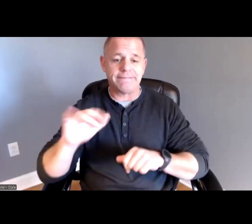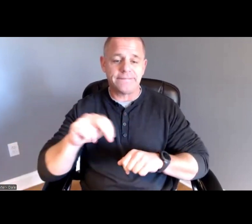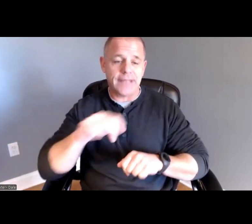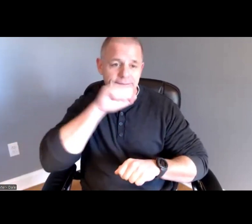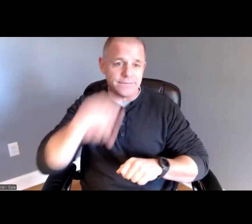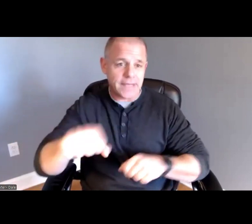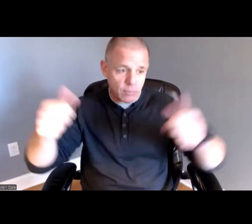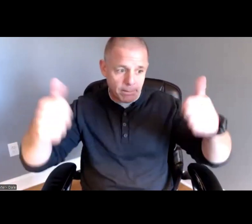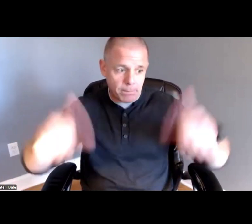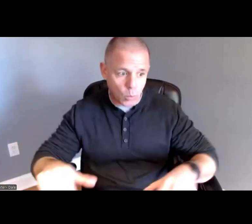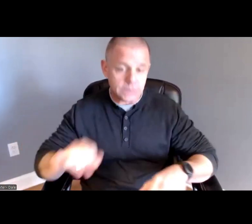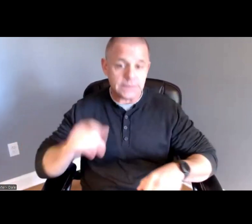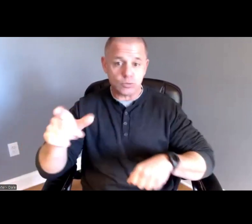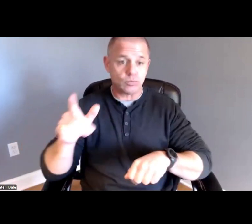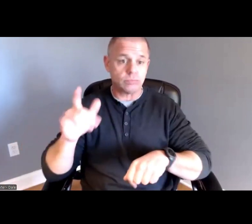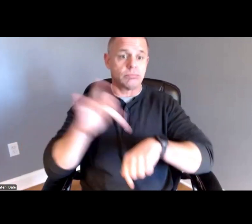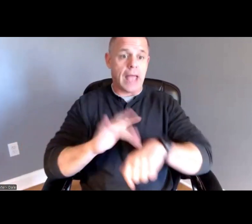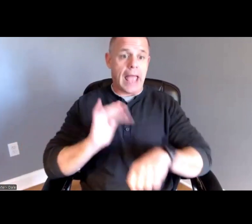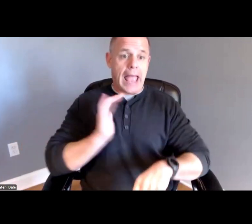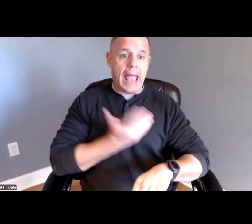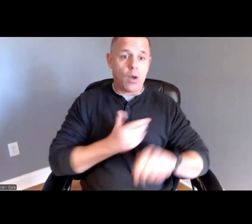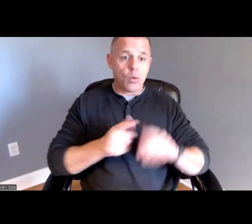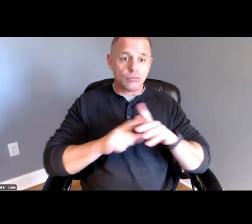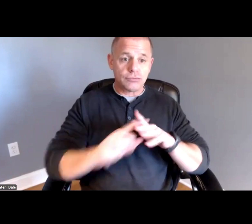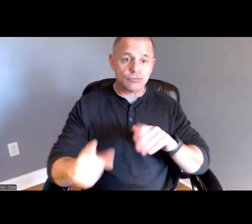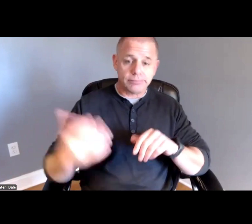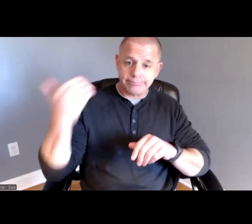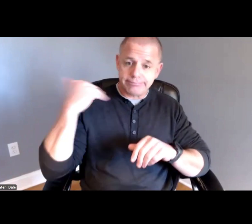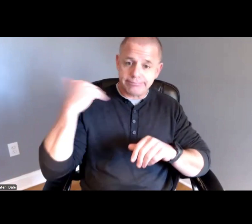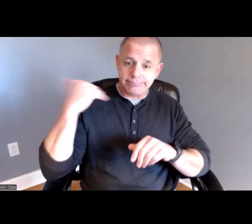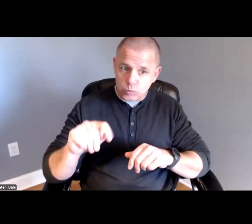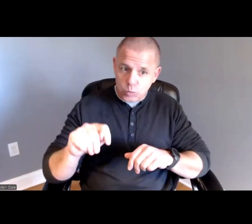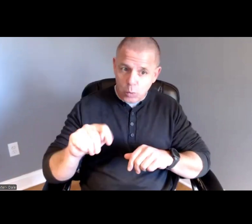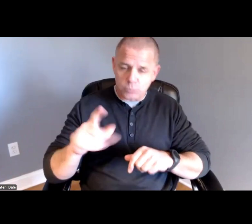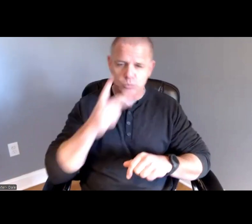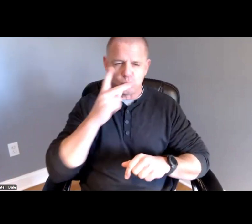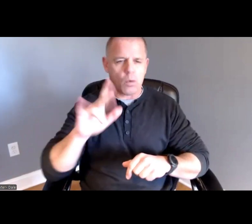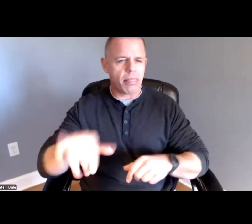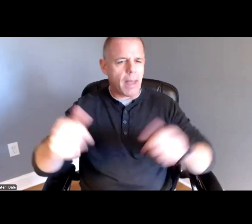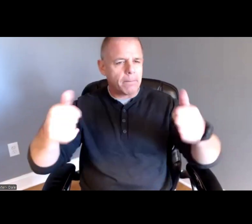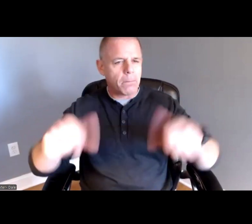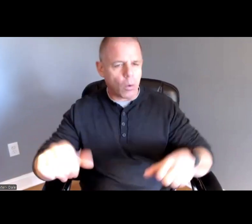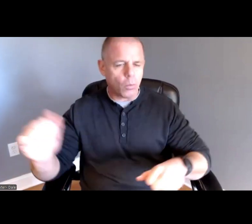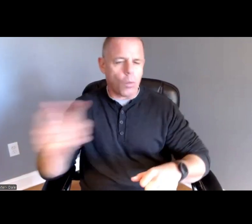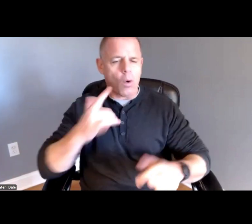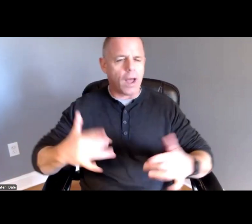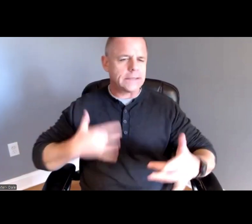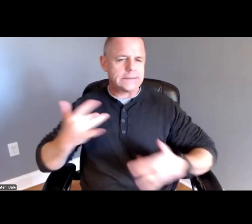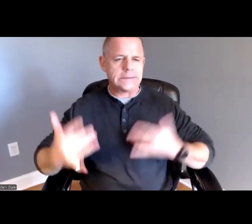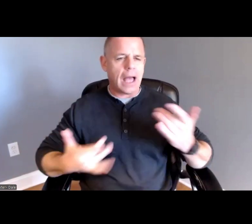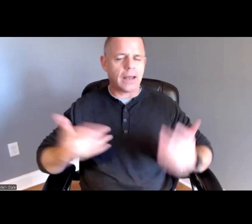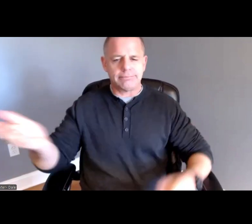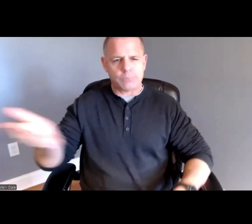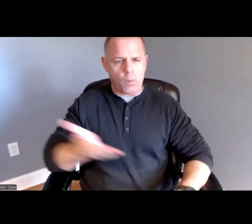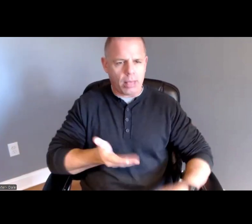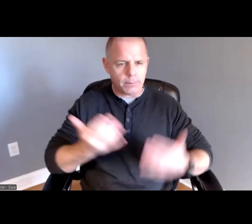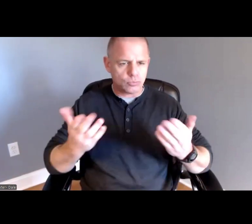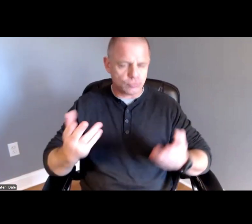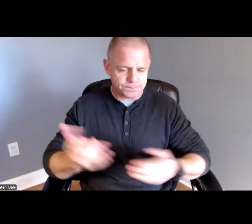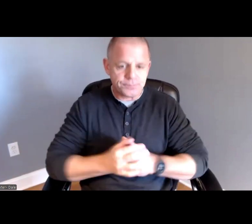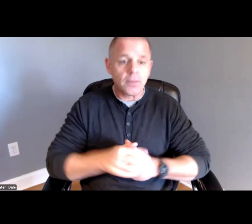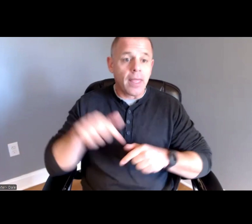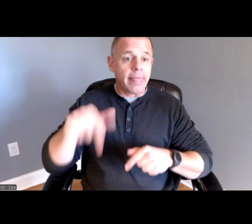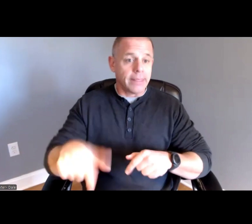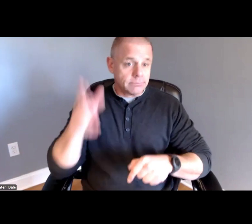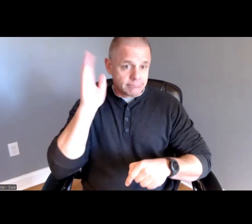was at our retreat back in October, you should have seen this poster. So we're all very excited to have her. This webinar is part